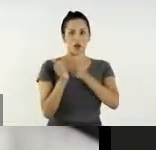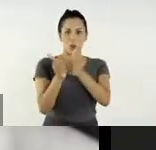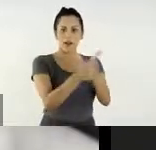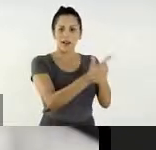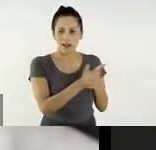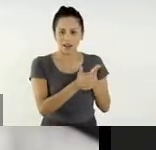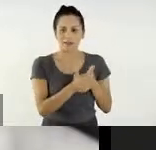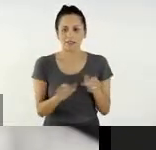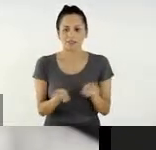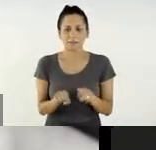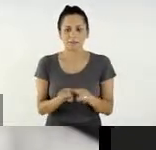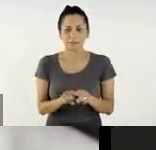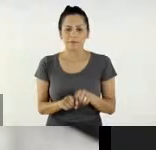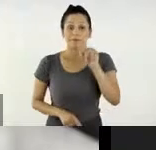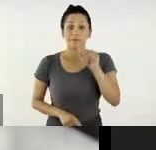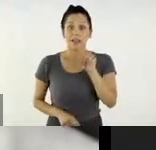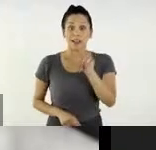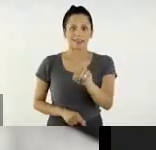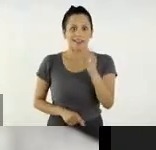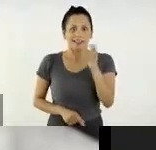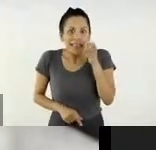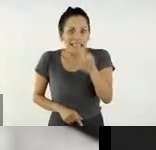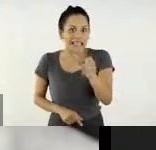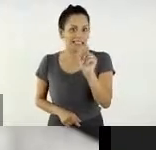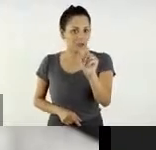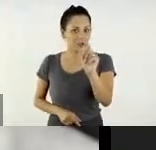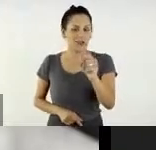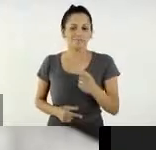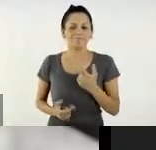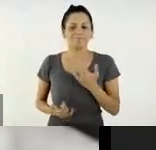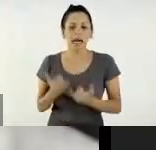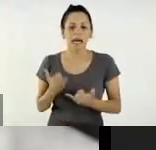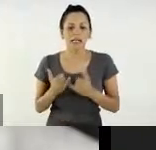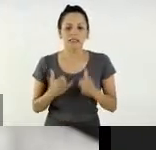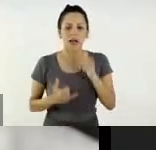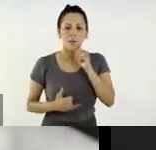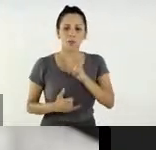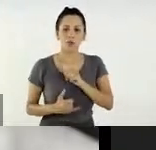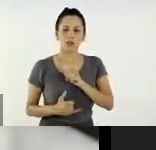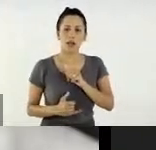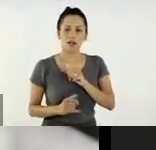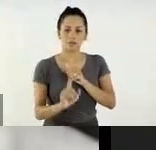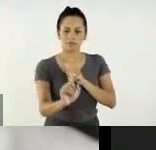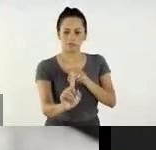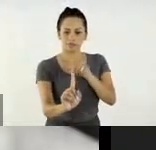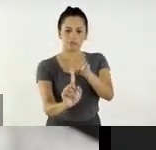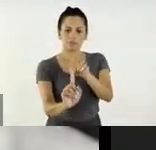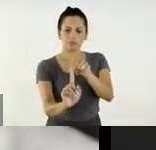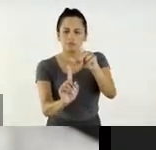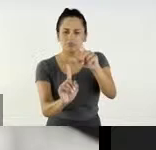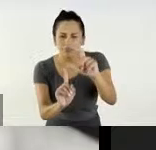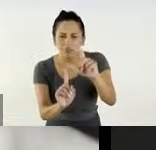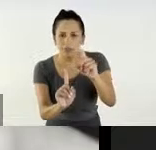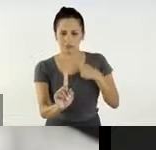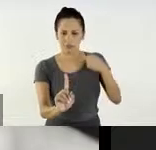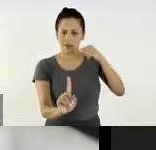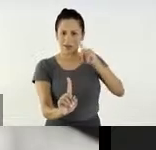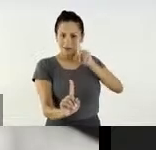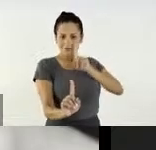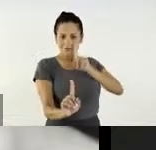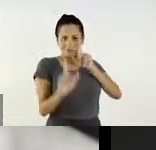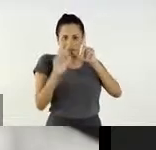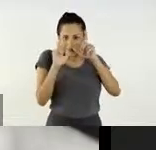to capture the approach to documenting itself. They were teaching each other anew how to see, and be